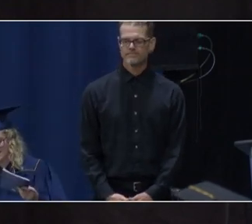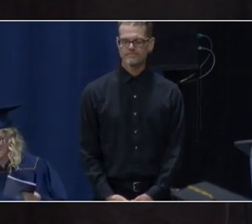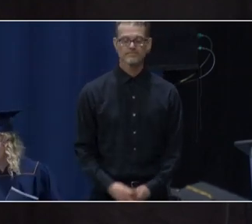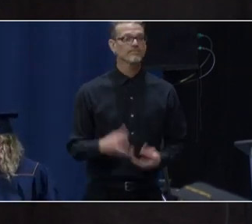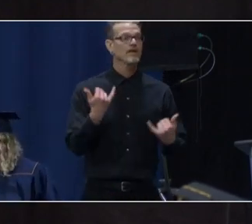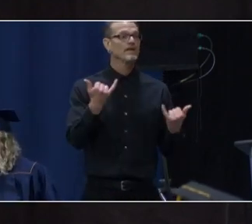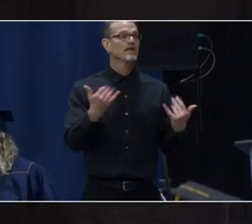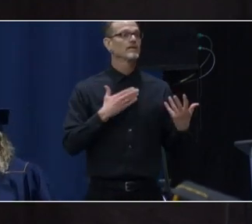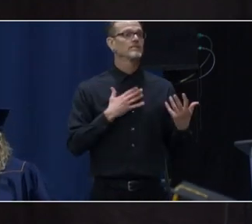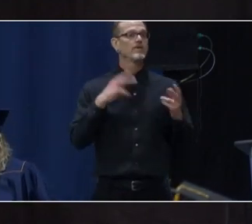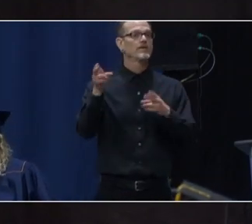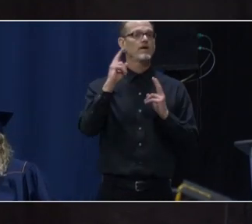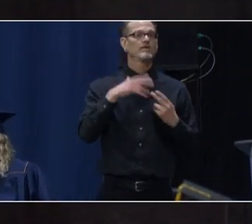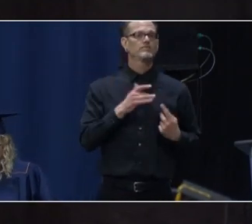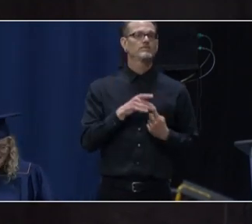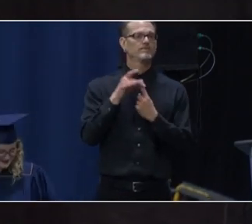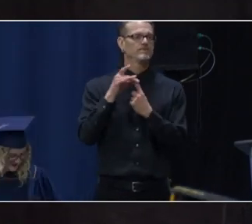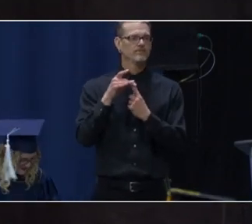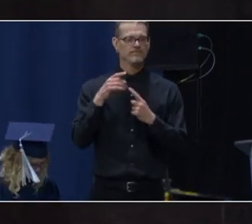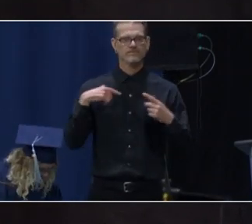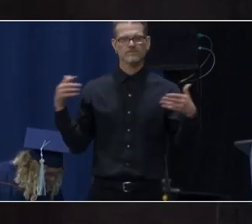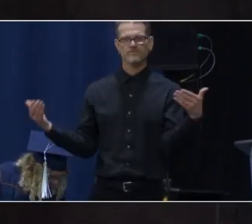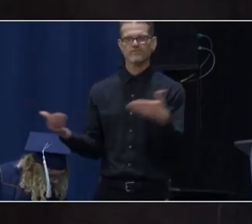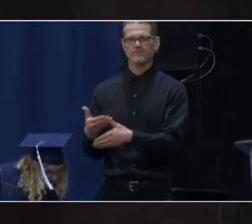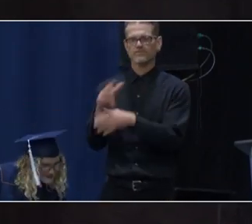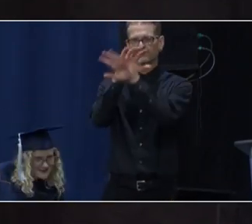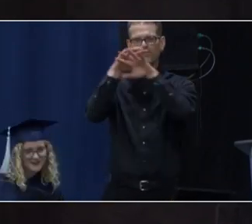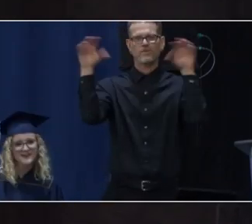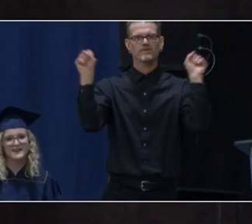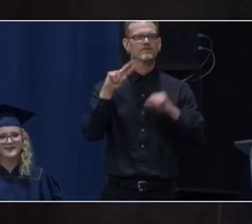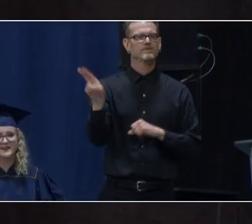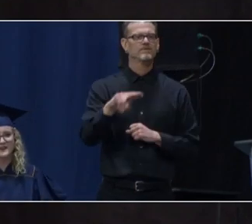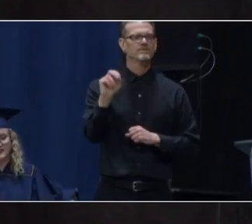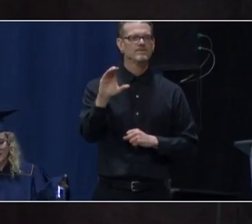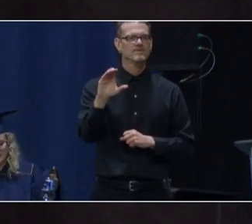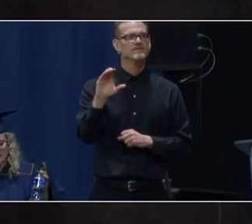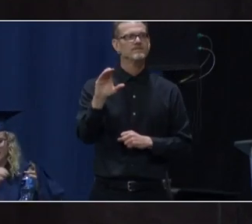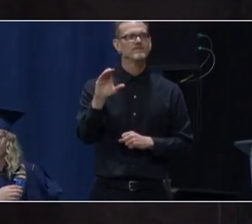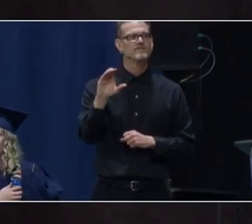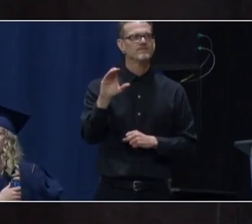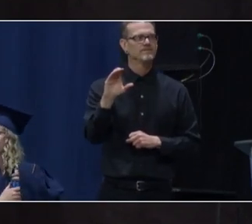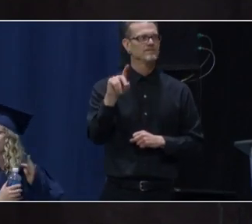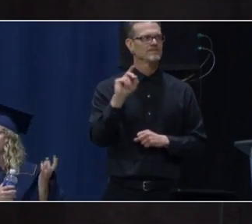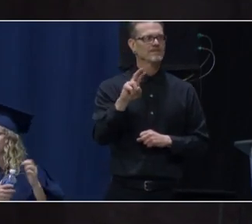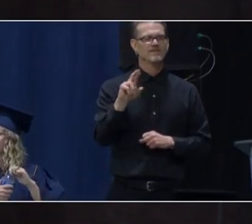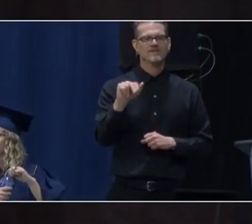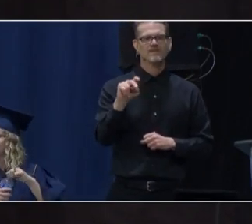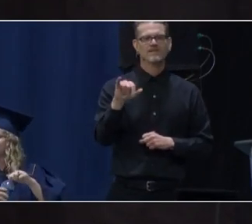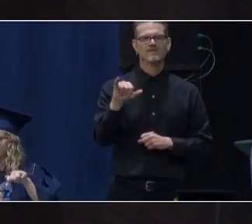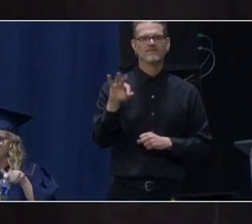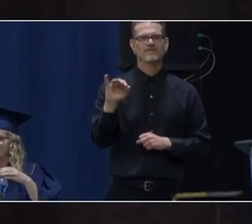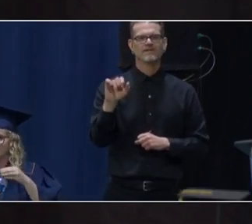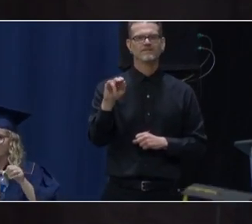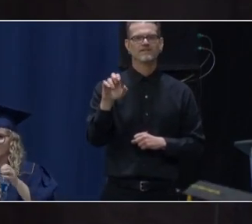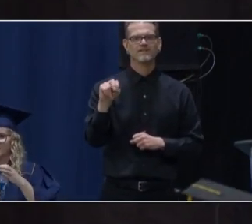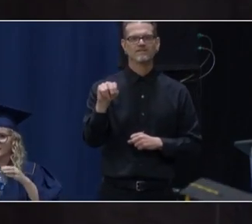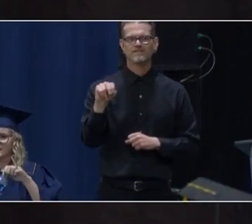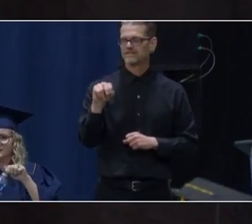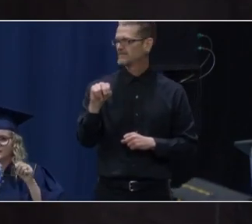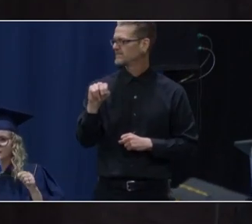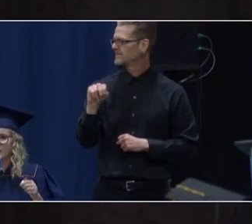It is now my honor and privilege to introduce to you the president of the University of Northern Colorado, Dr. Andy Feinstein.